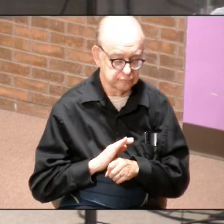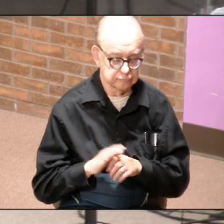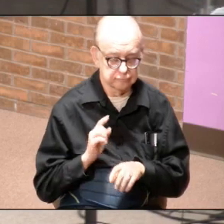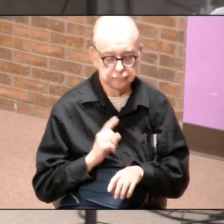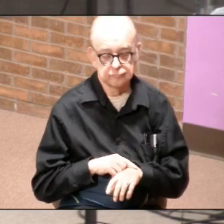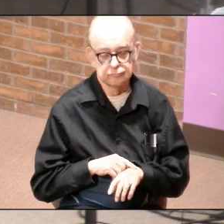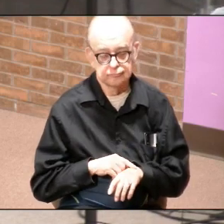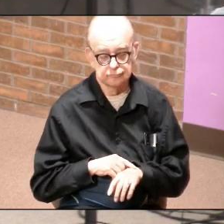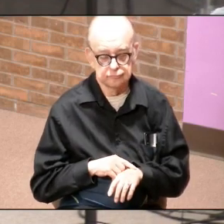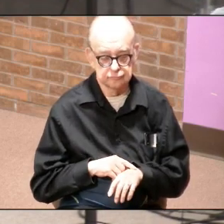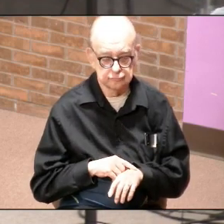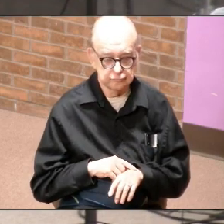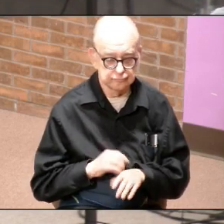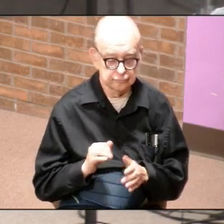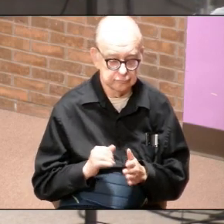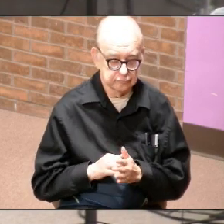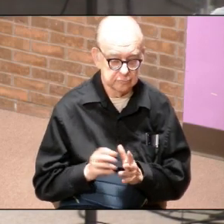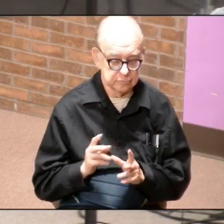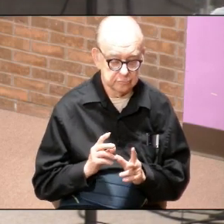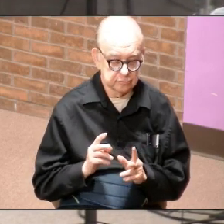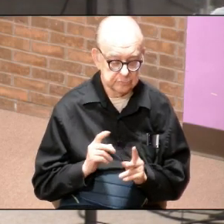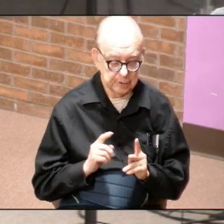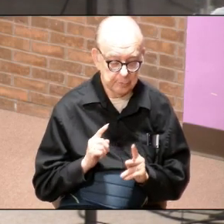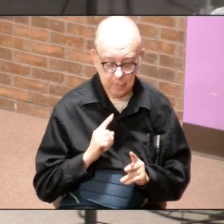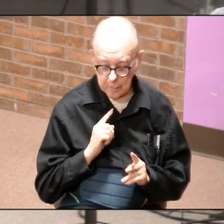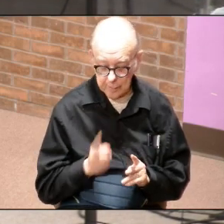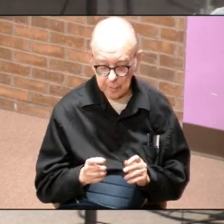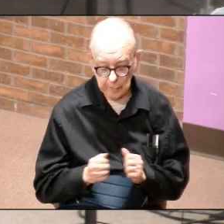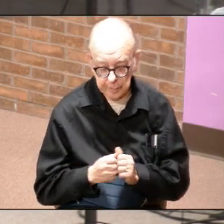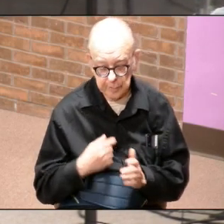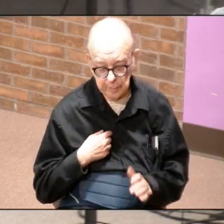time that they're there, right?